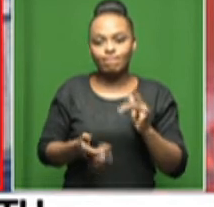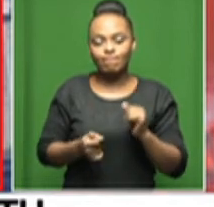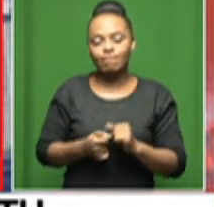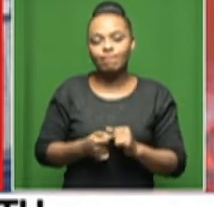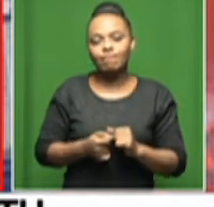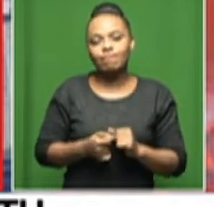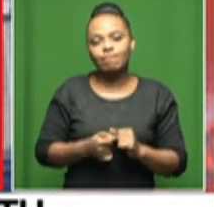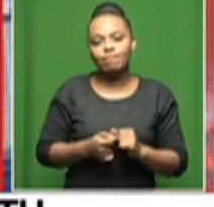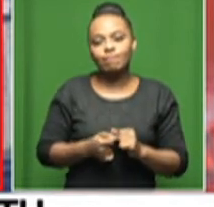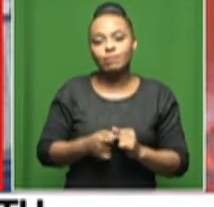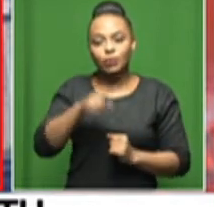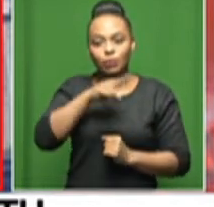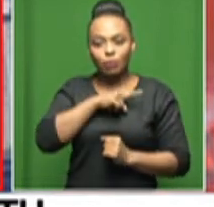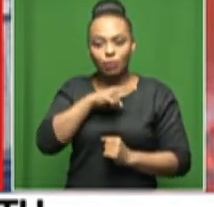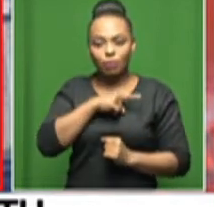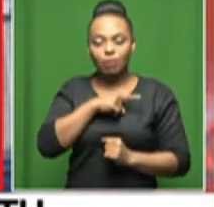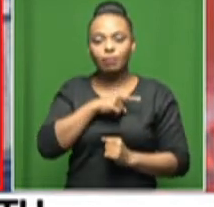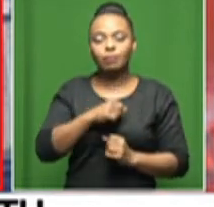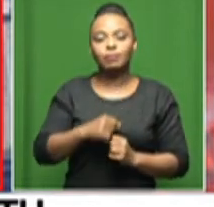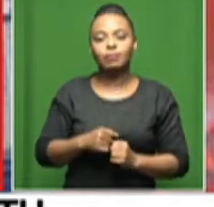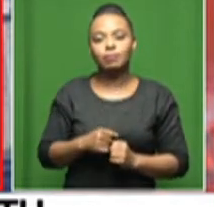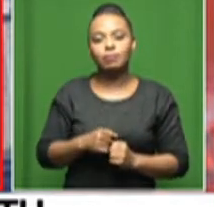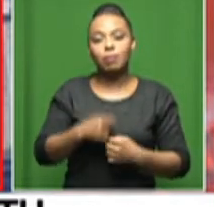To make sure that the public